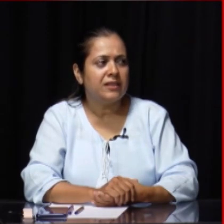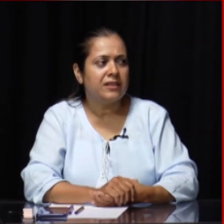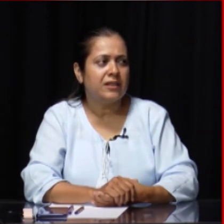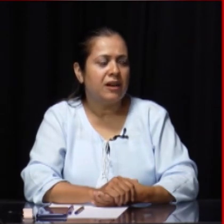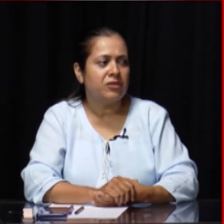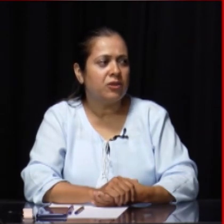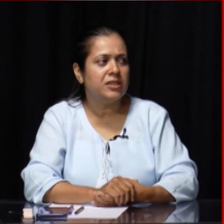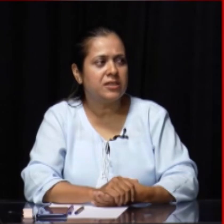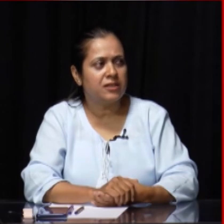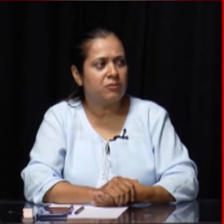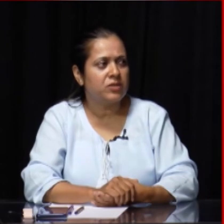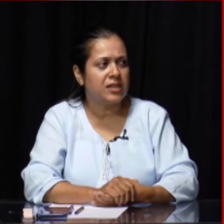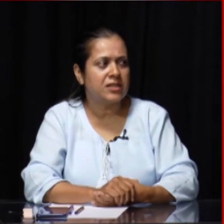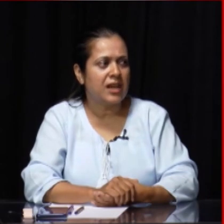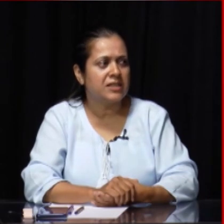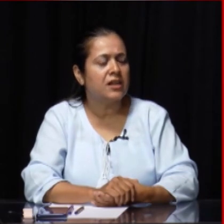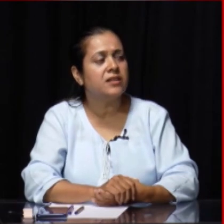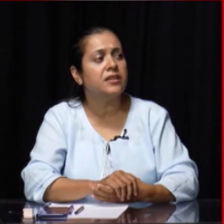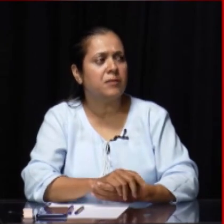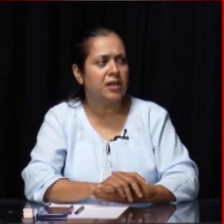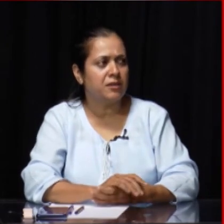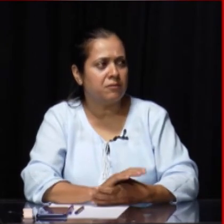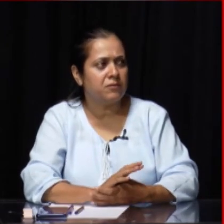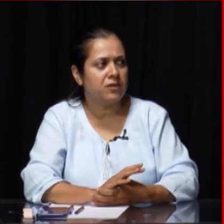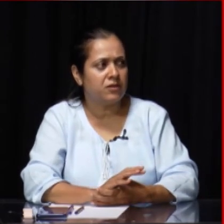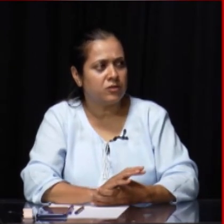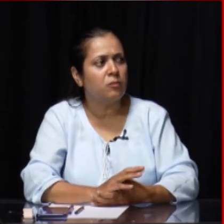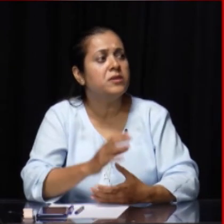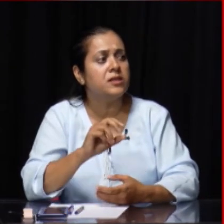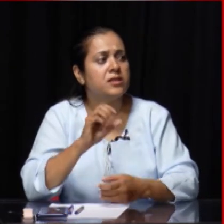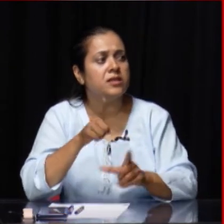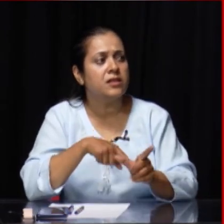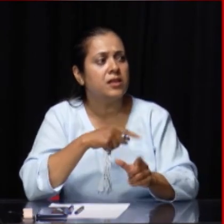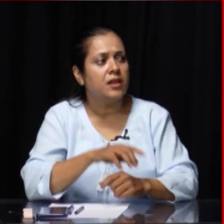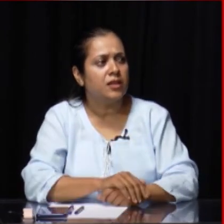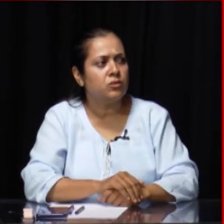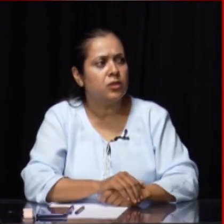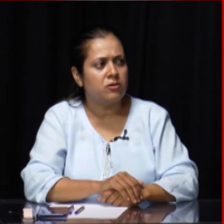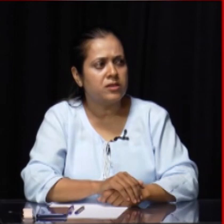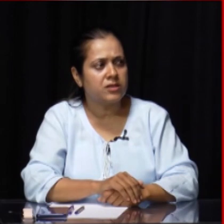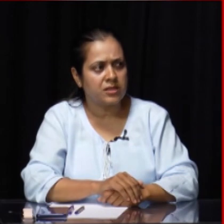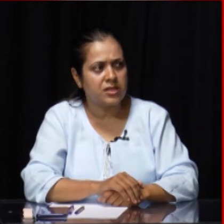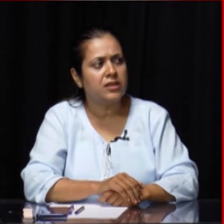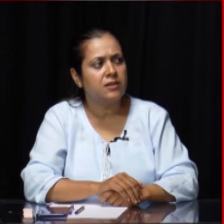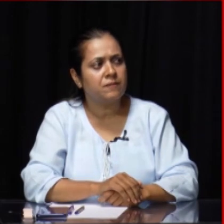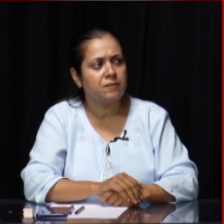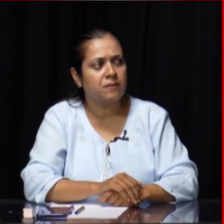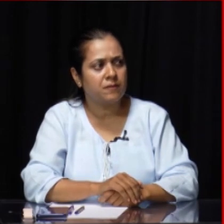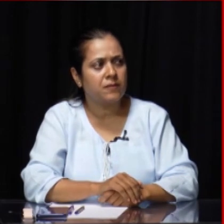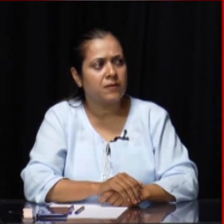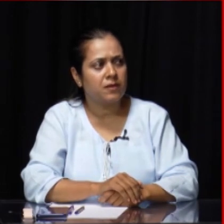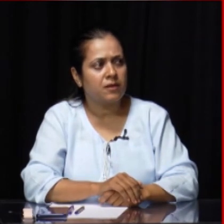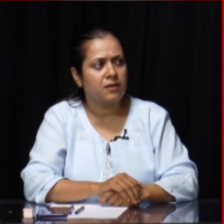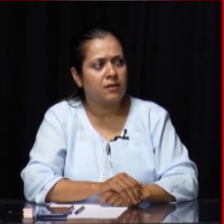and then after all this process, I started my shop business in